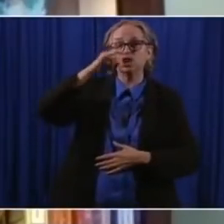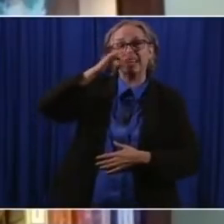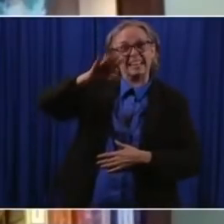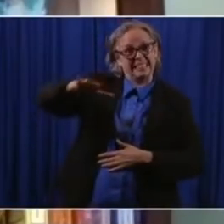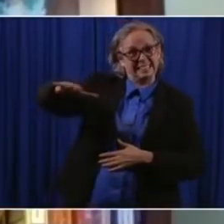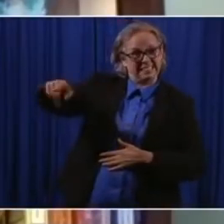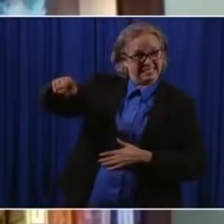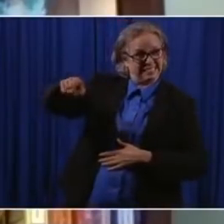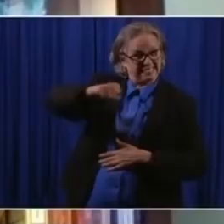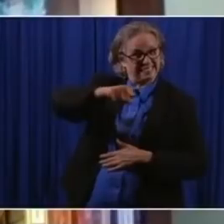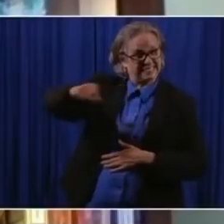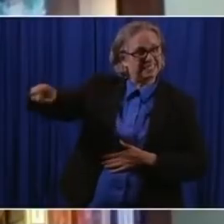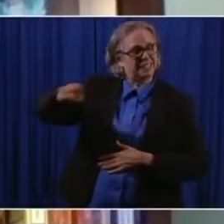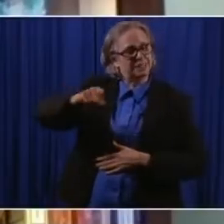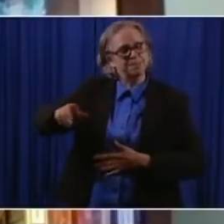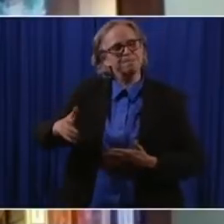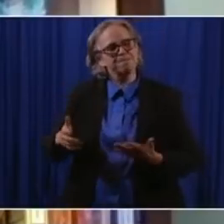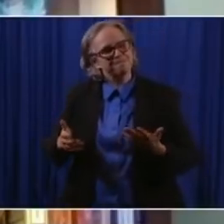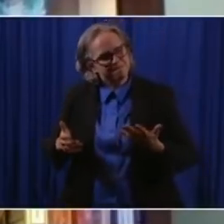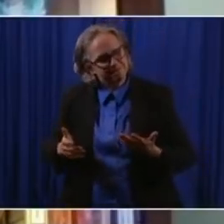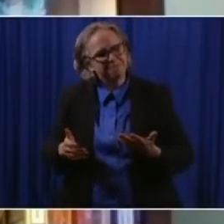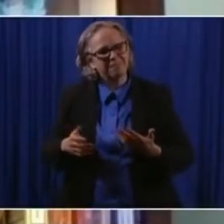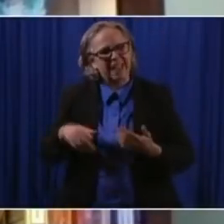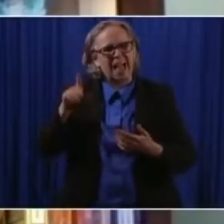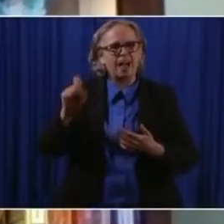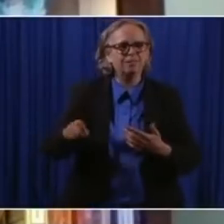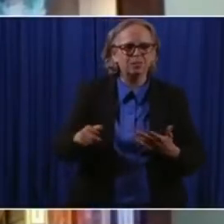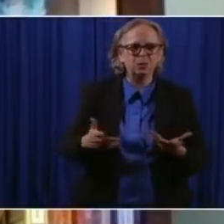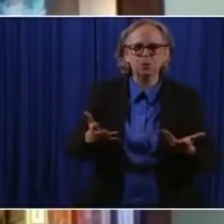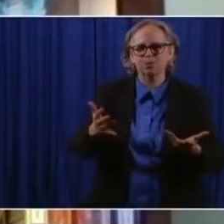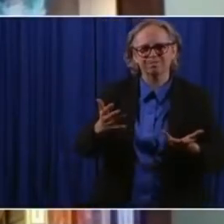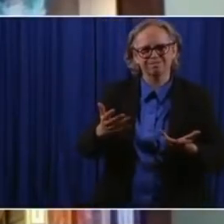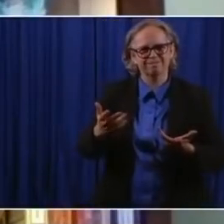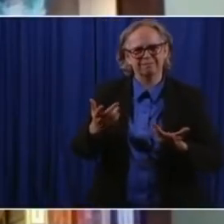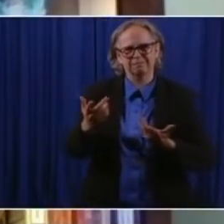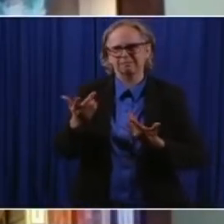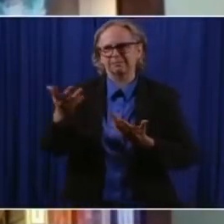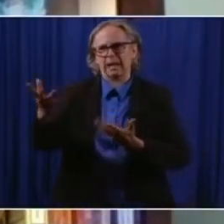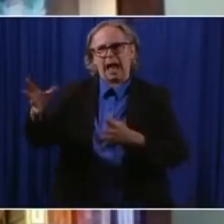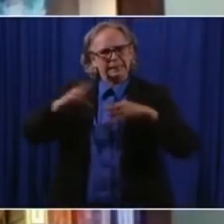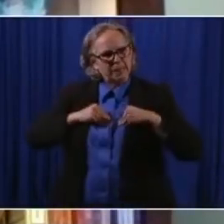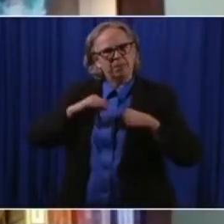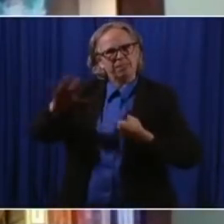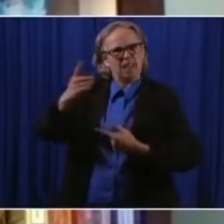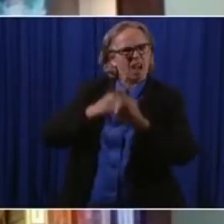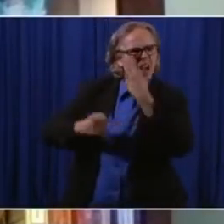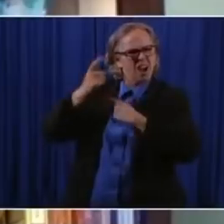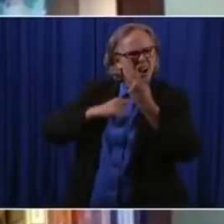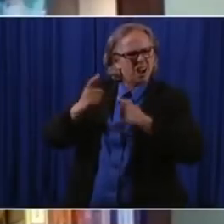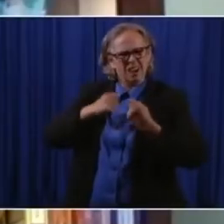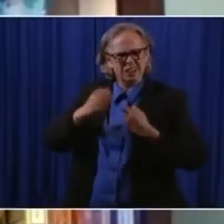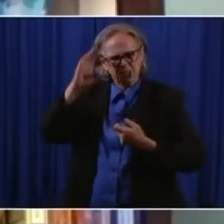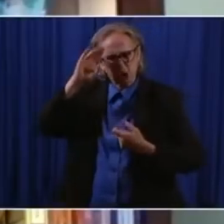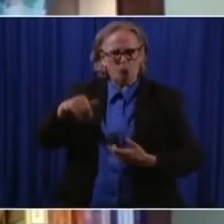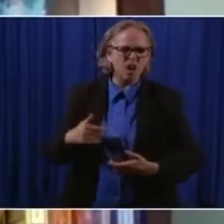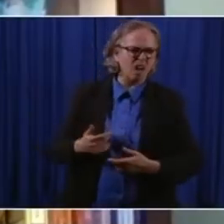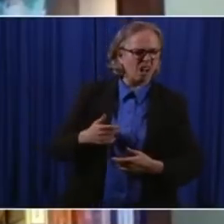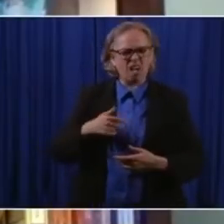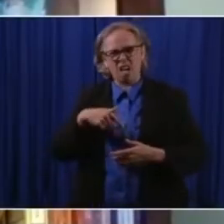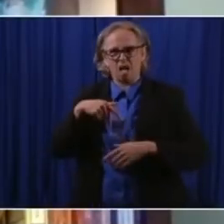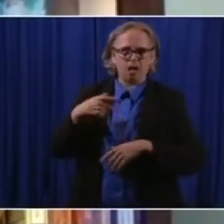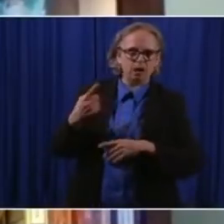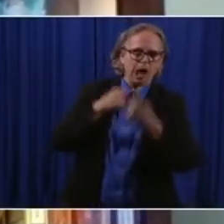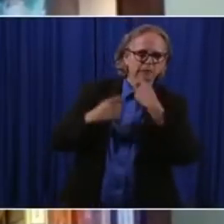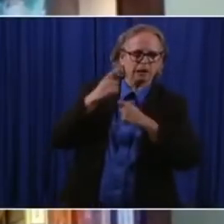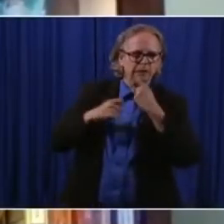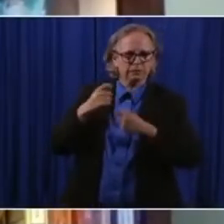them some more questions about whether they have symptoms. I know that my teenager doesn't really like when I'm poking and prodding in her life. And, how